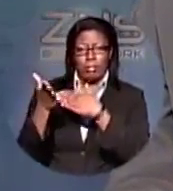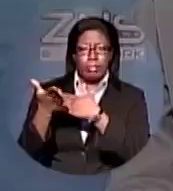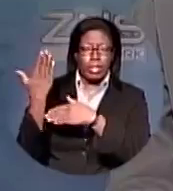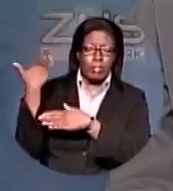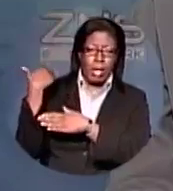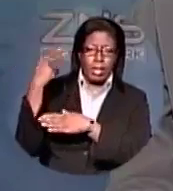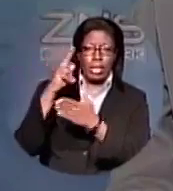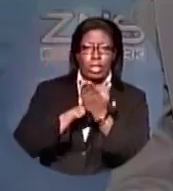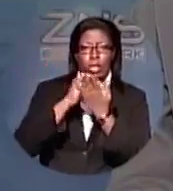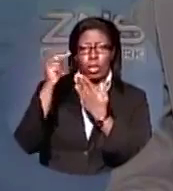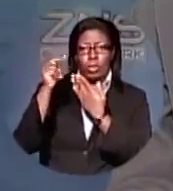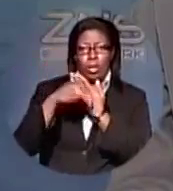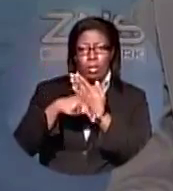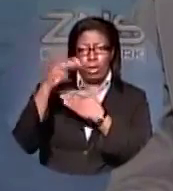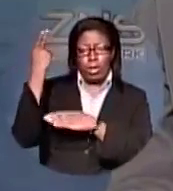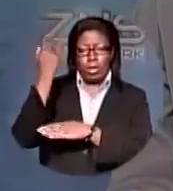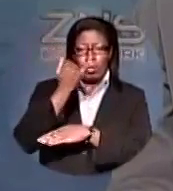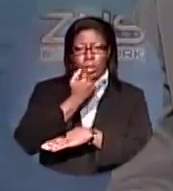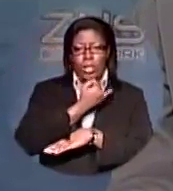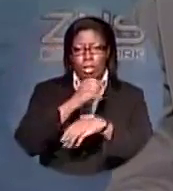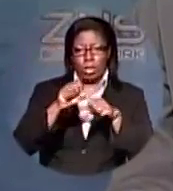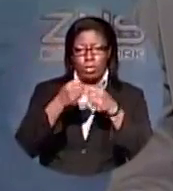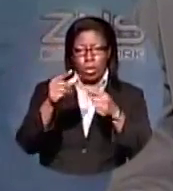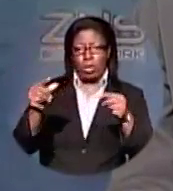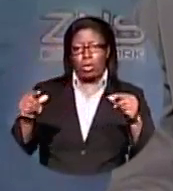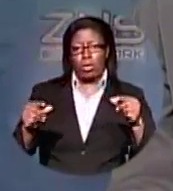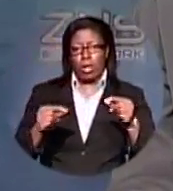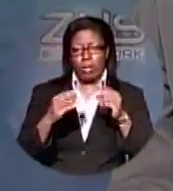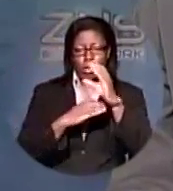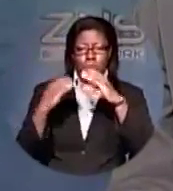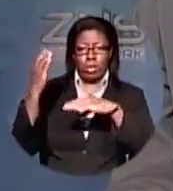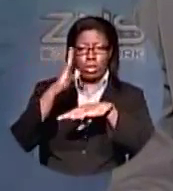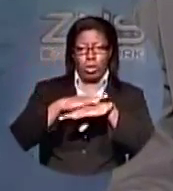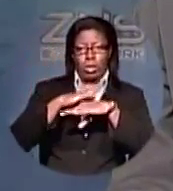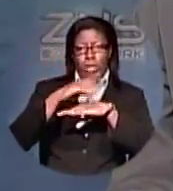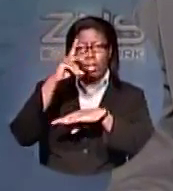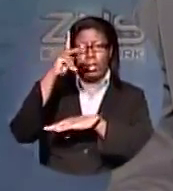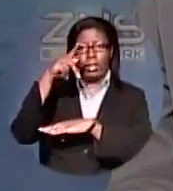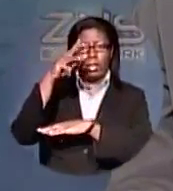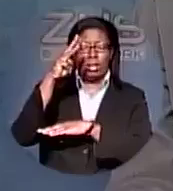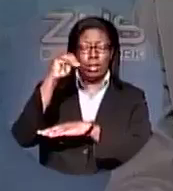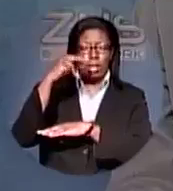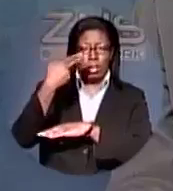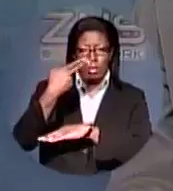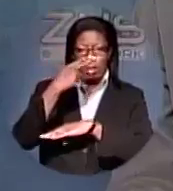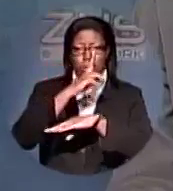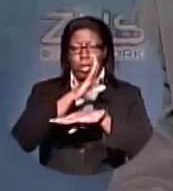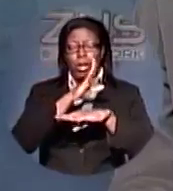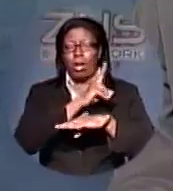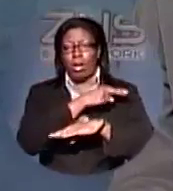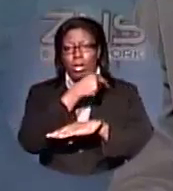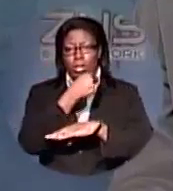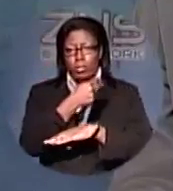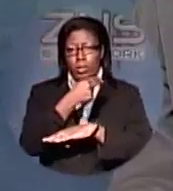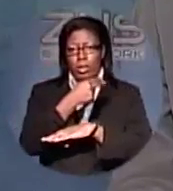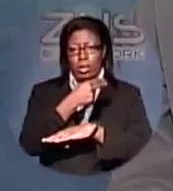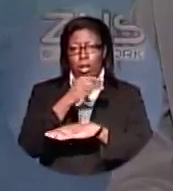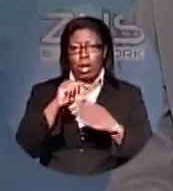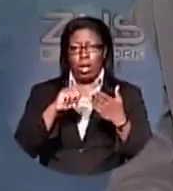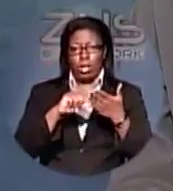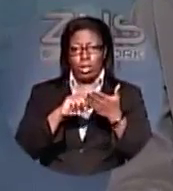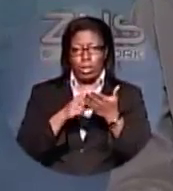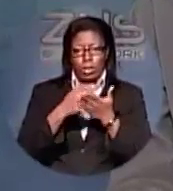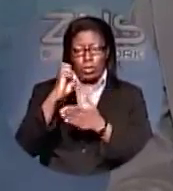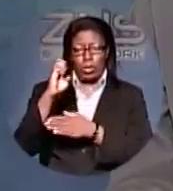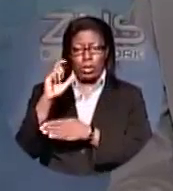November when Prime Minister Hubert Ingram broke ground for construction on the Princess Margaret Hospital's $52 million critical care block.